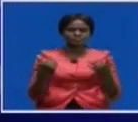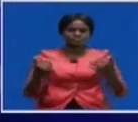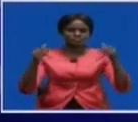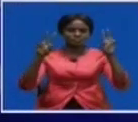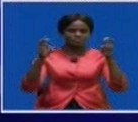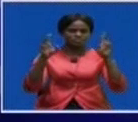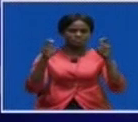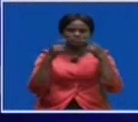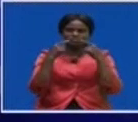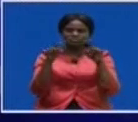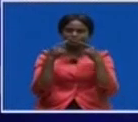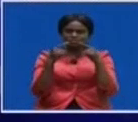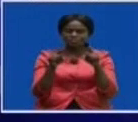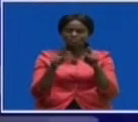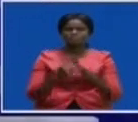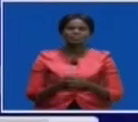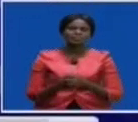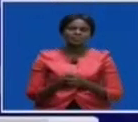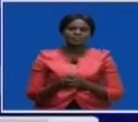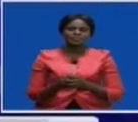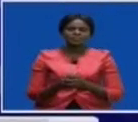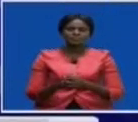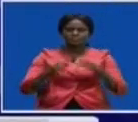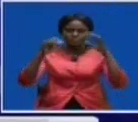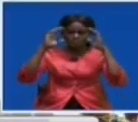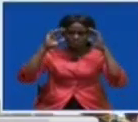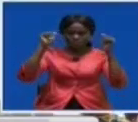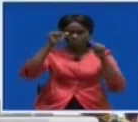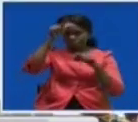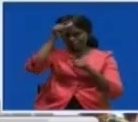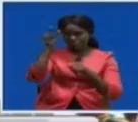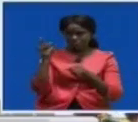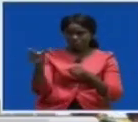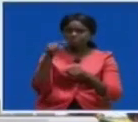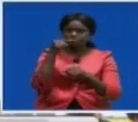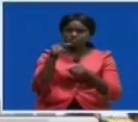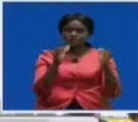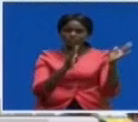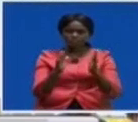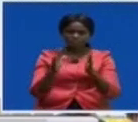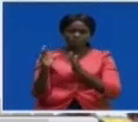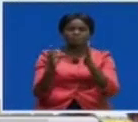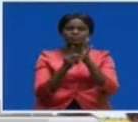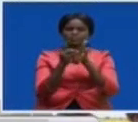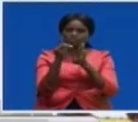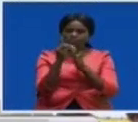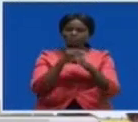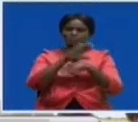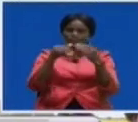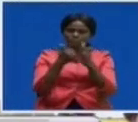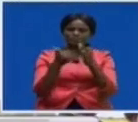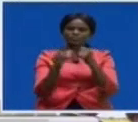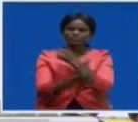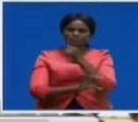We take a look at the top stories. President Edgar Lungu says his desire to develop all parts of the